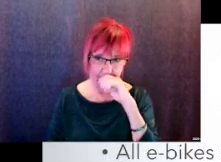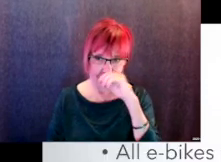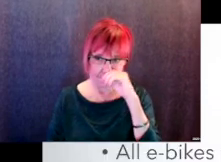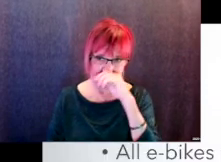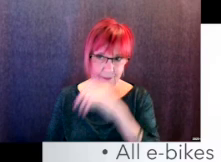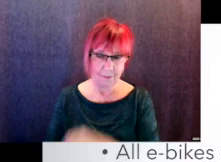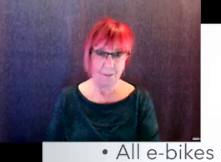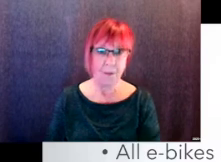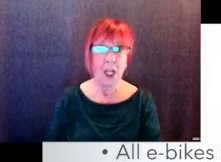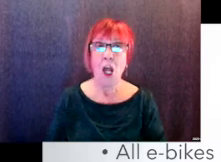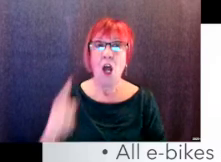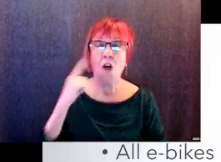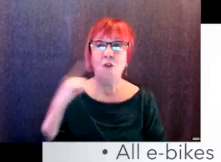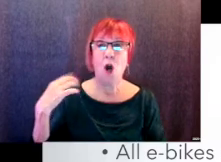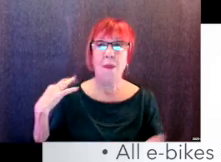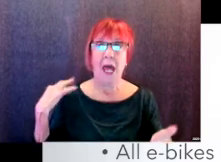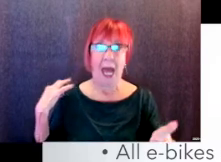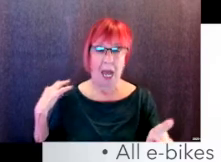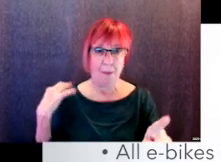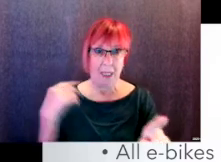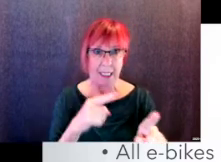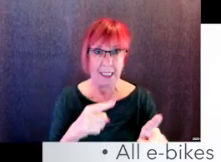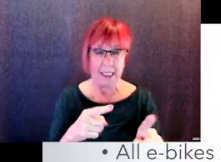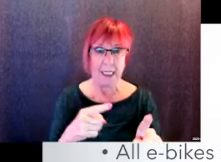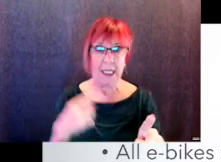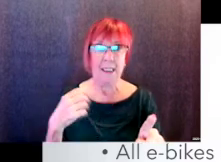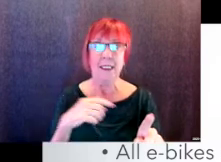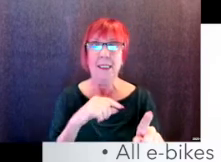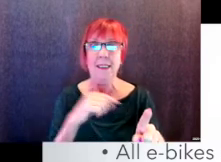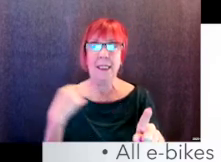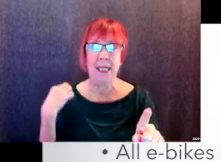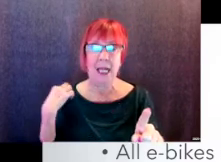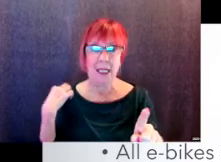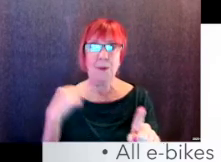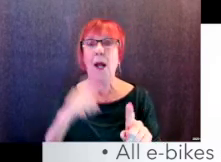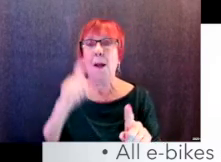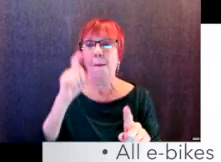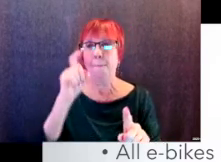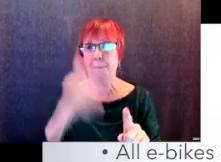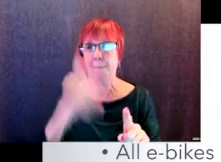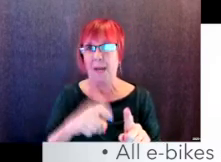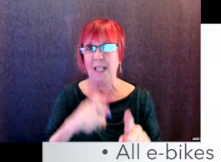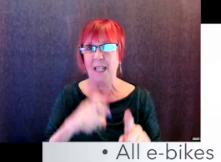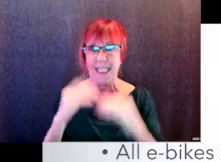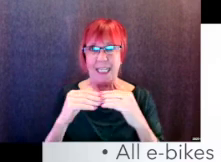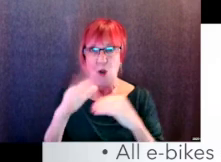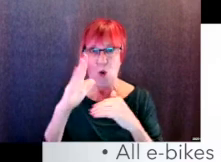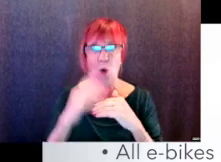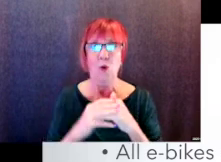Okay, next slide. So here's a little bit more on the e-bike eligibility.